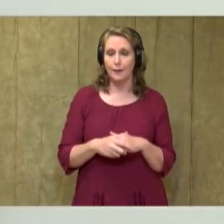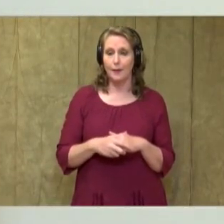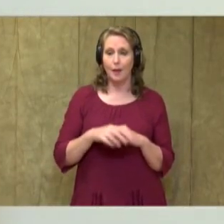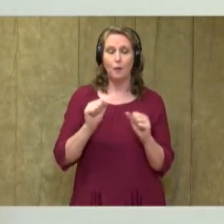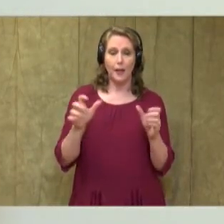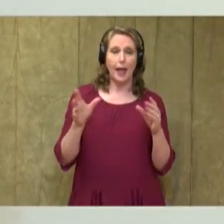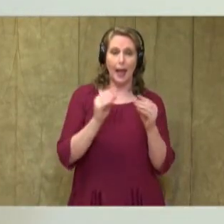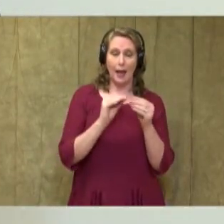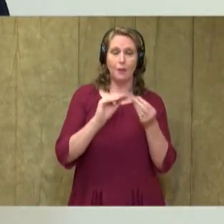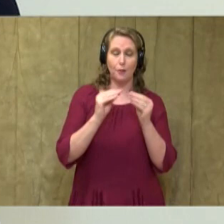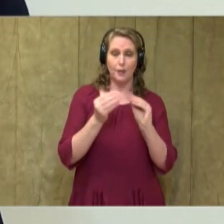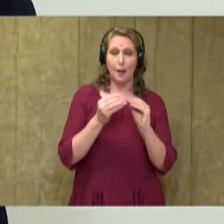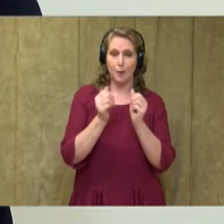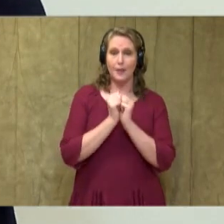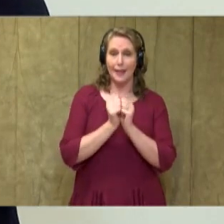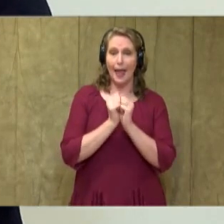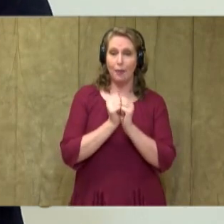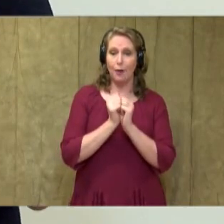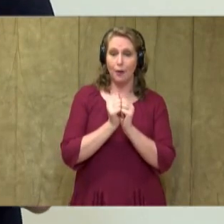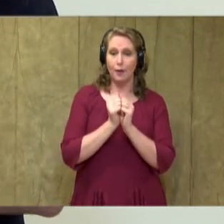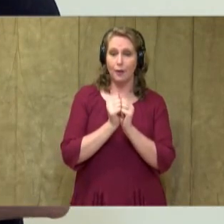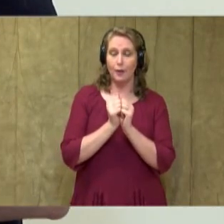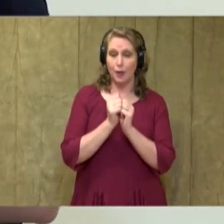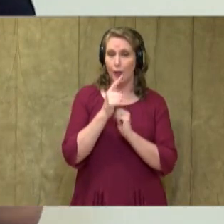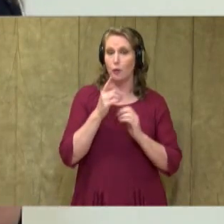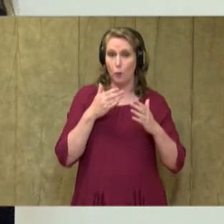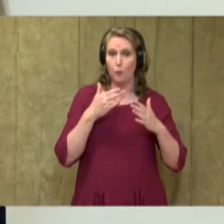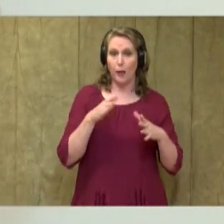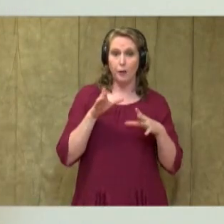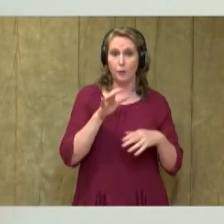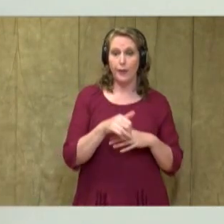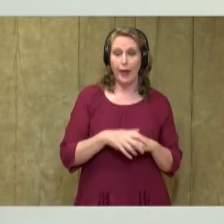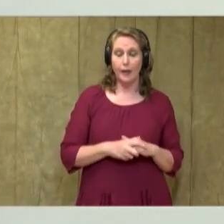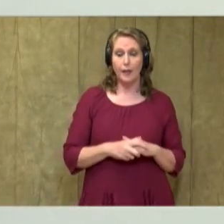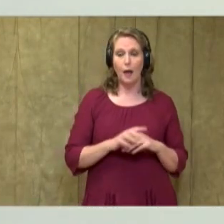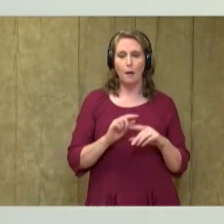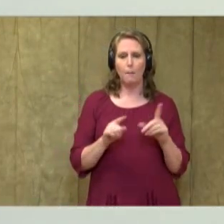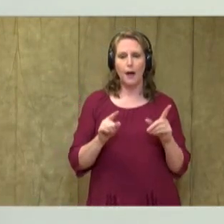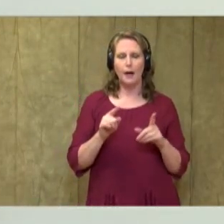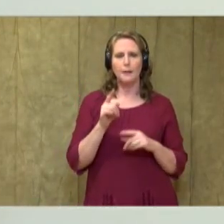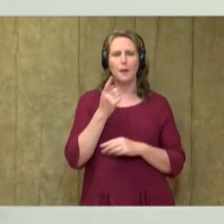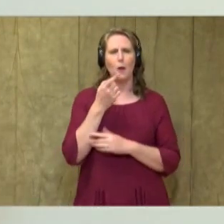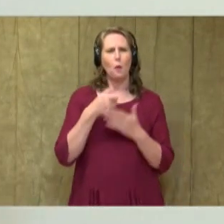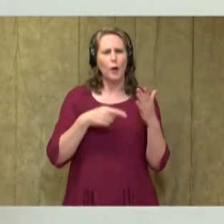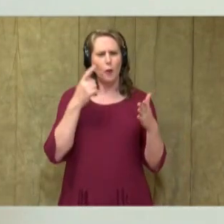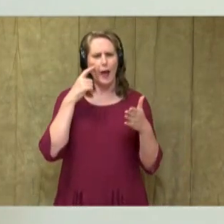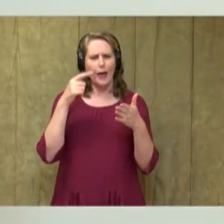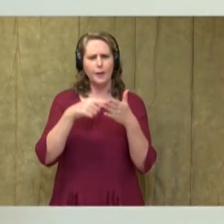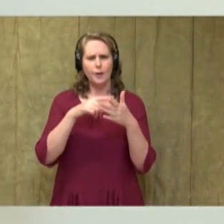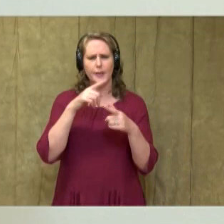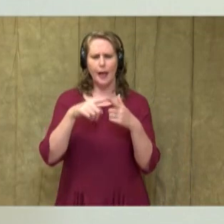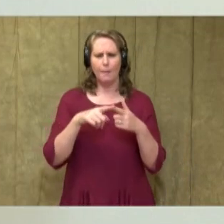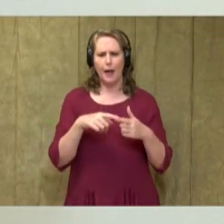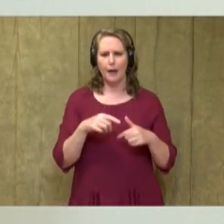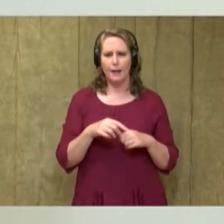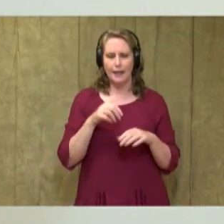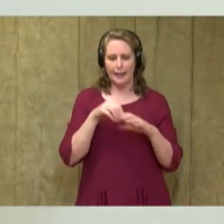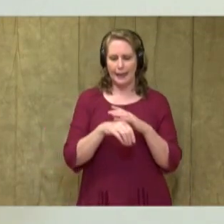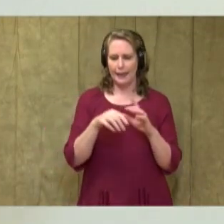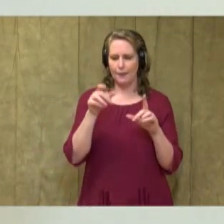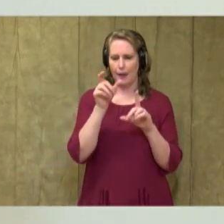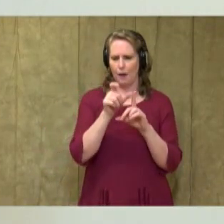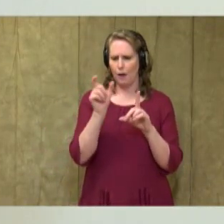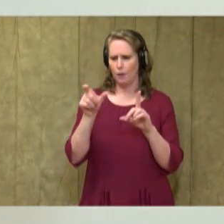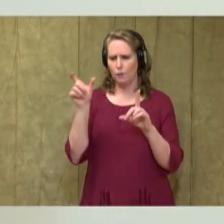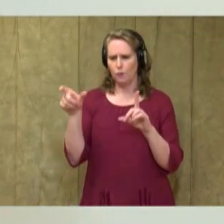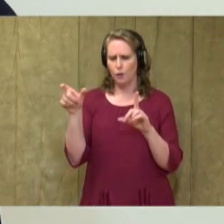could add all of those numbers together. That's one way we could do it. But what do I notice about this? So in my hundreds